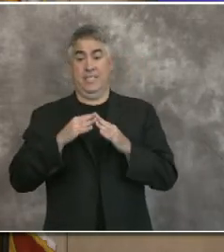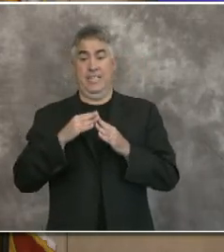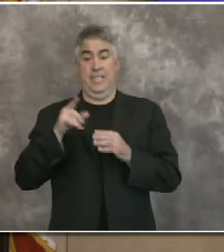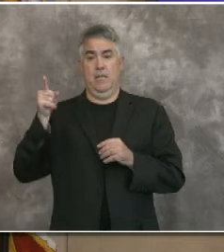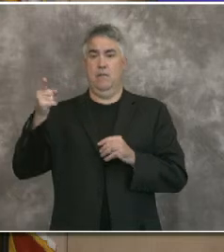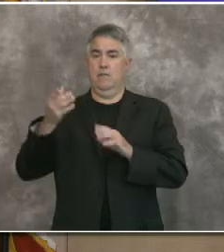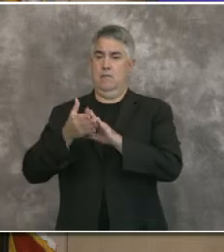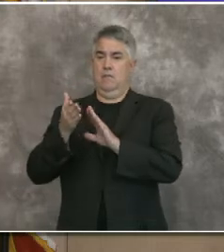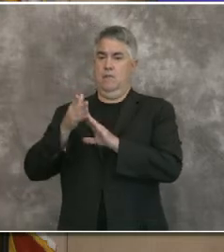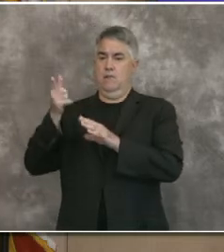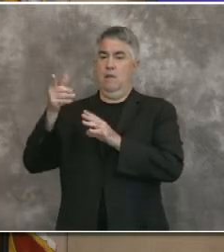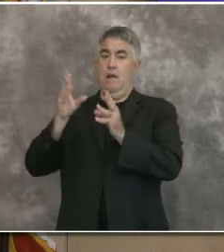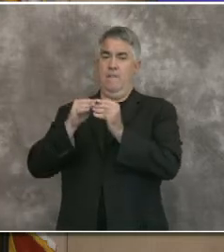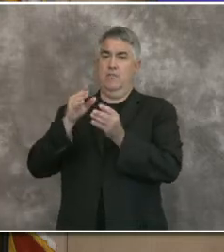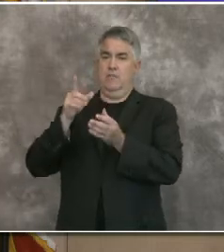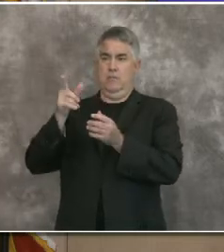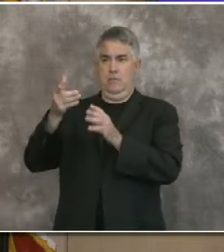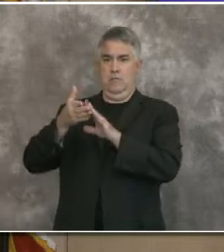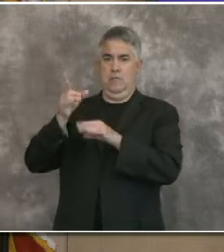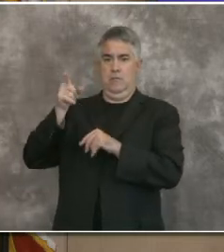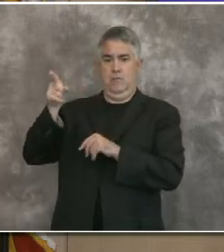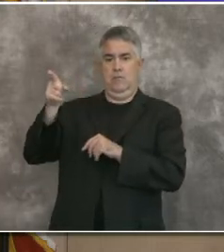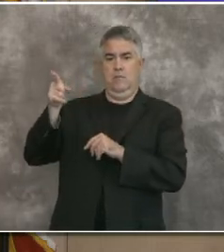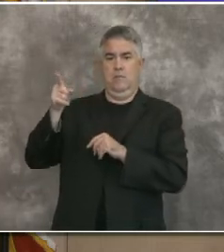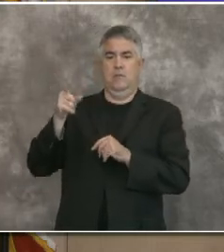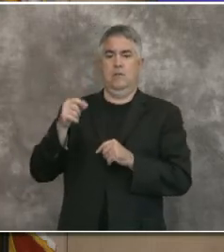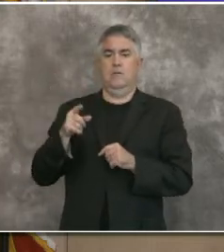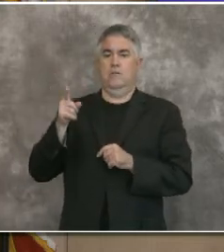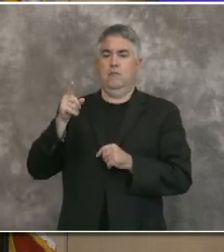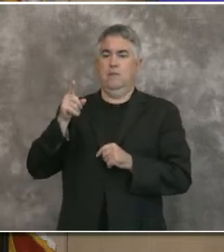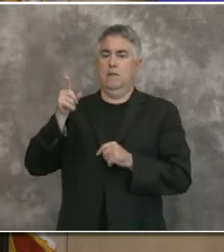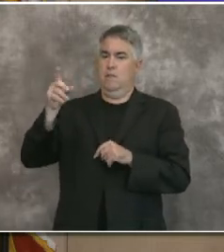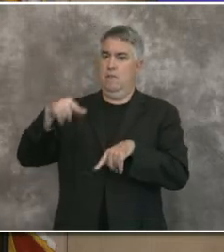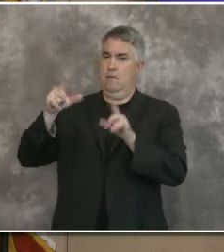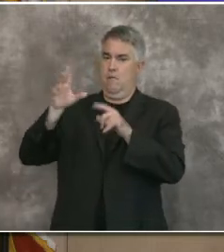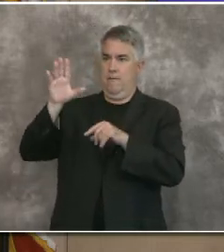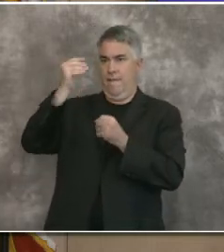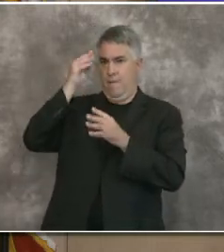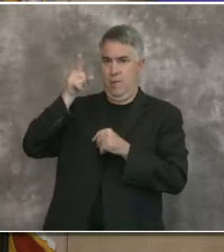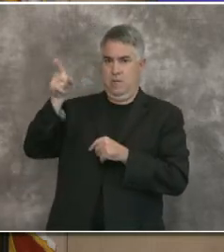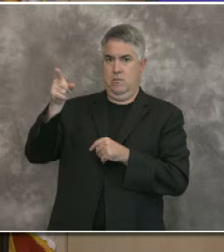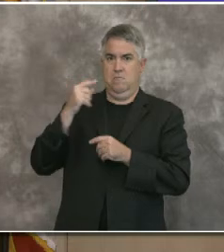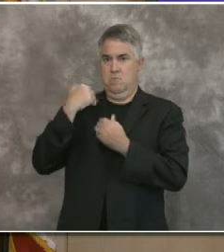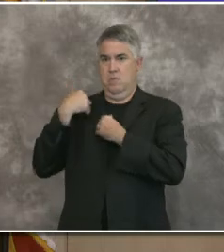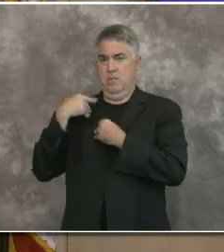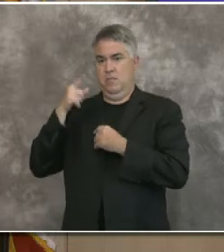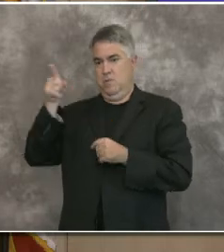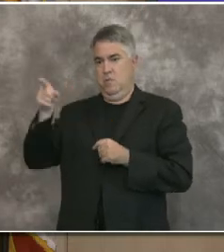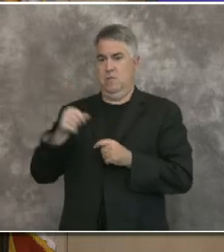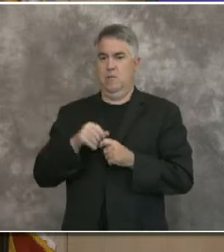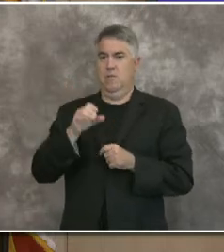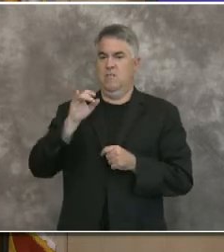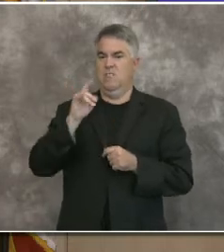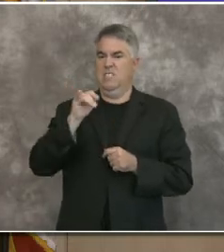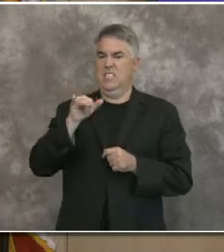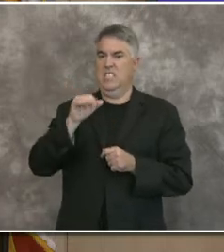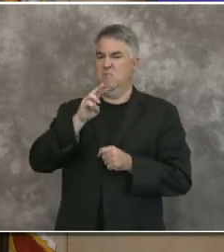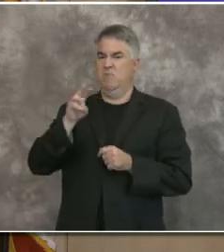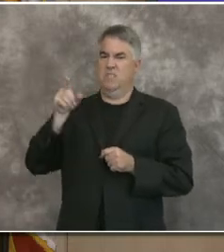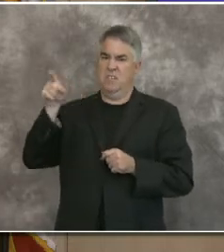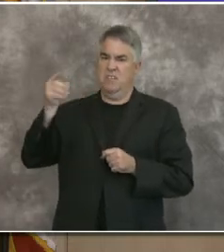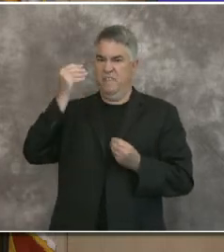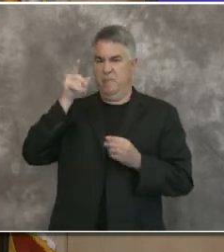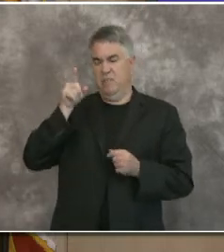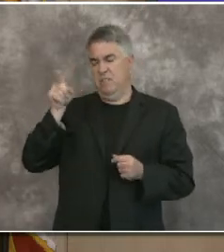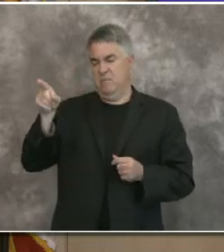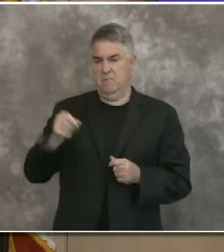posting the results of the test surrounding the convention center. They have that available on their website, and we would direct you there. We do have